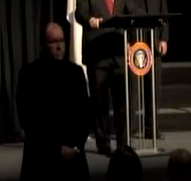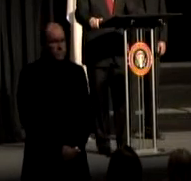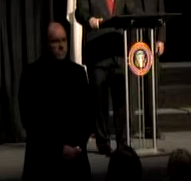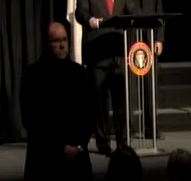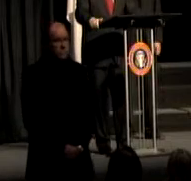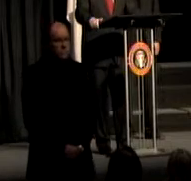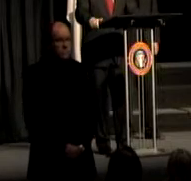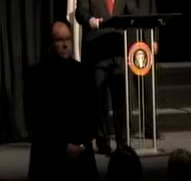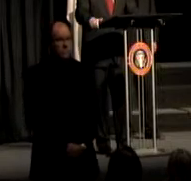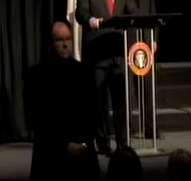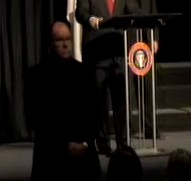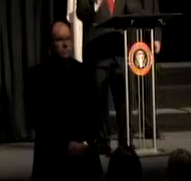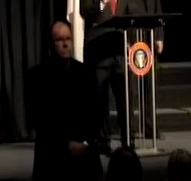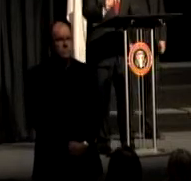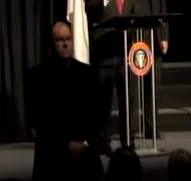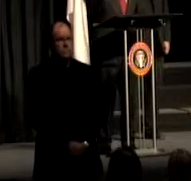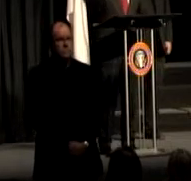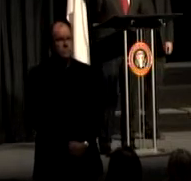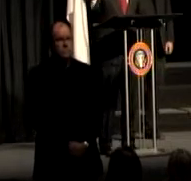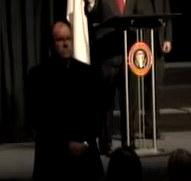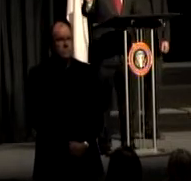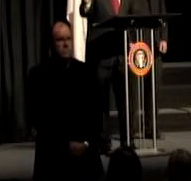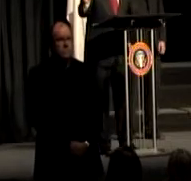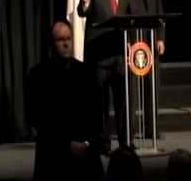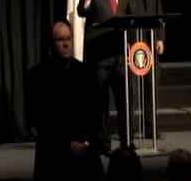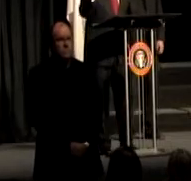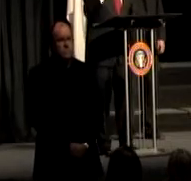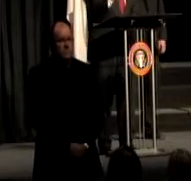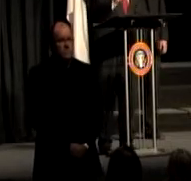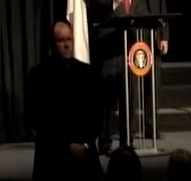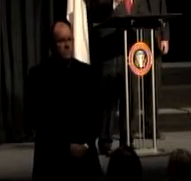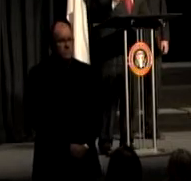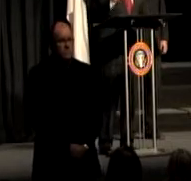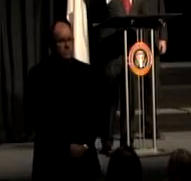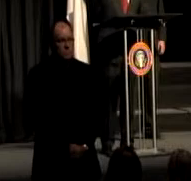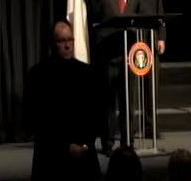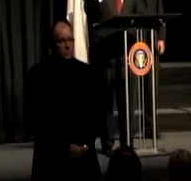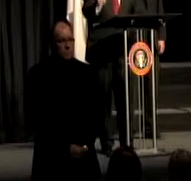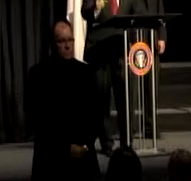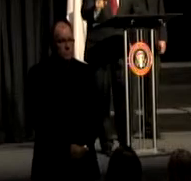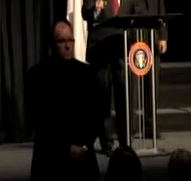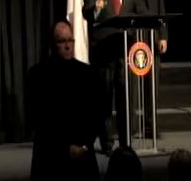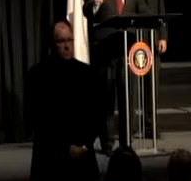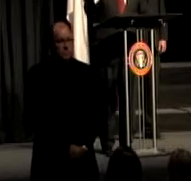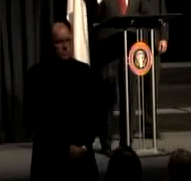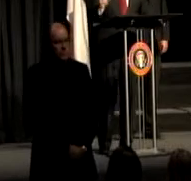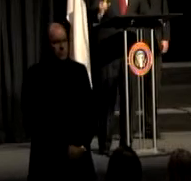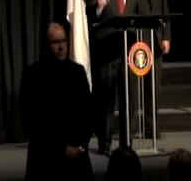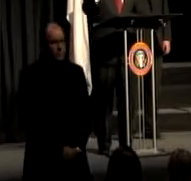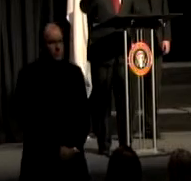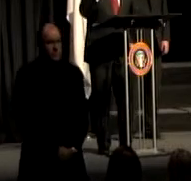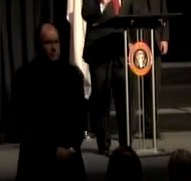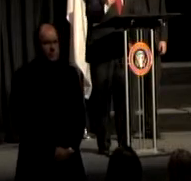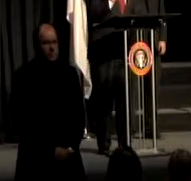not please ourselves we ought to look for others and serve others and the evidence of